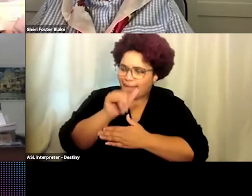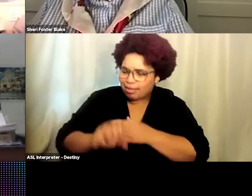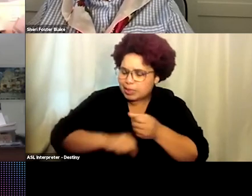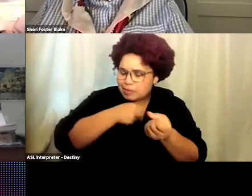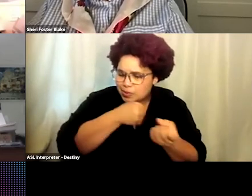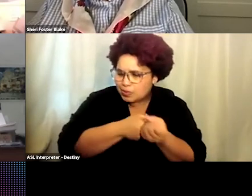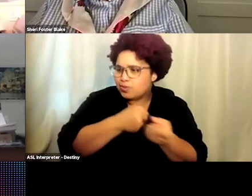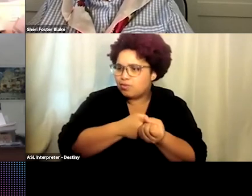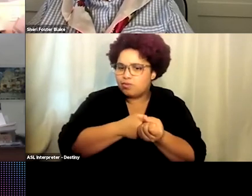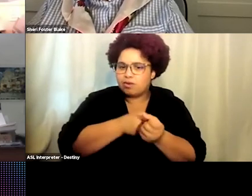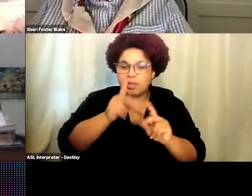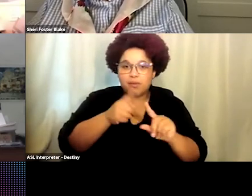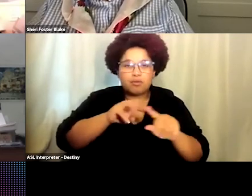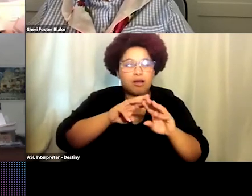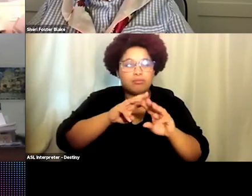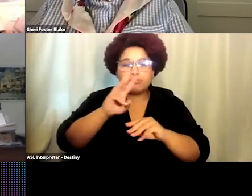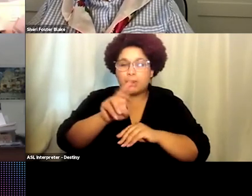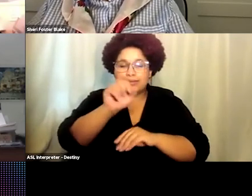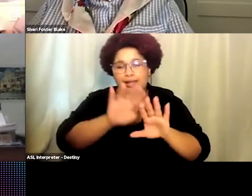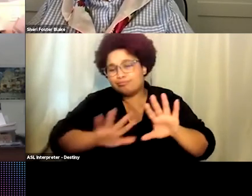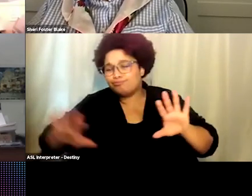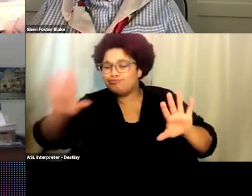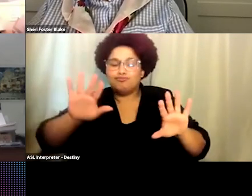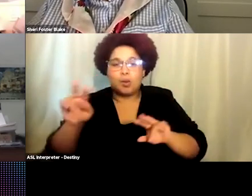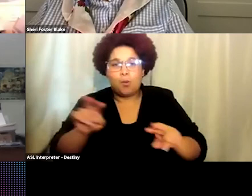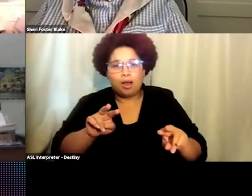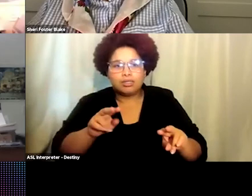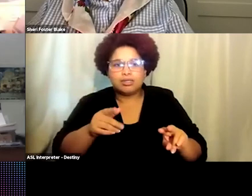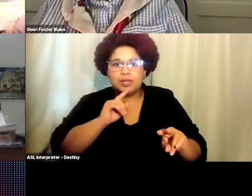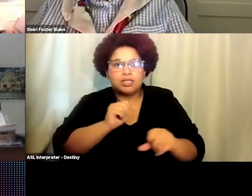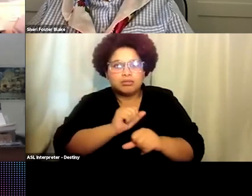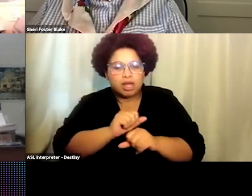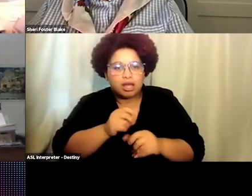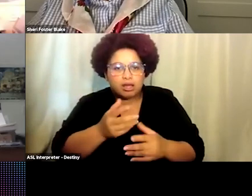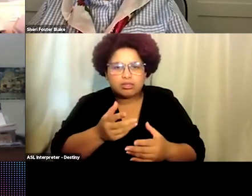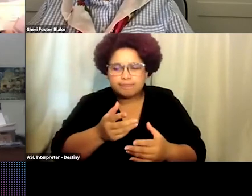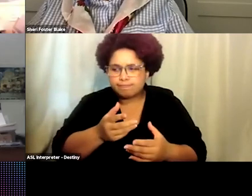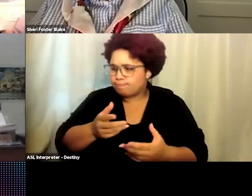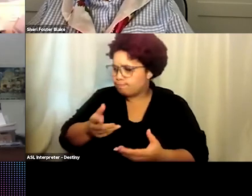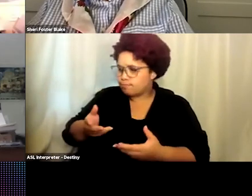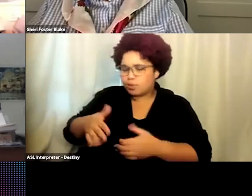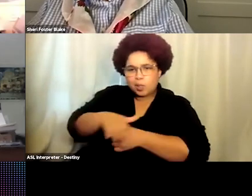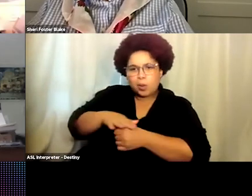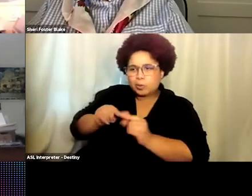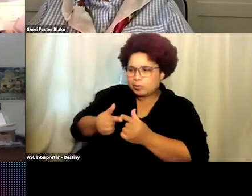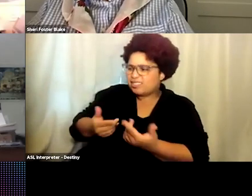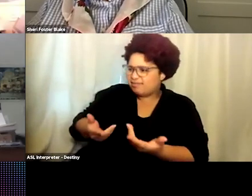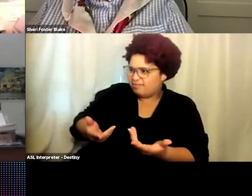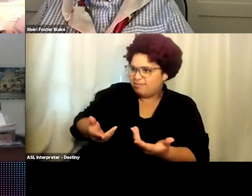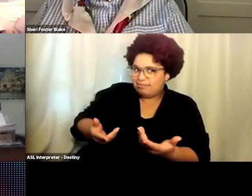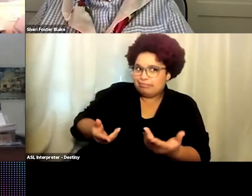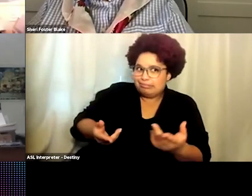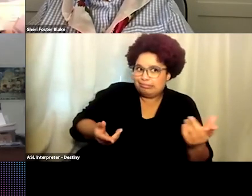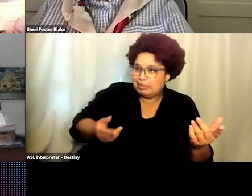sure there are people watching from all around the country to make sure that they're talking to their local groups and saying, listen,